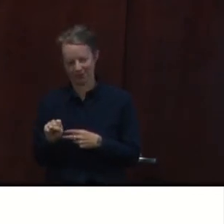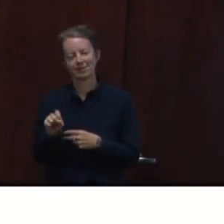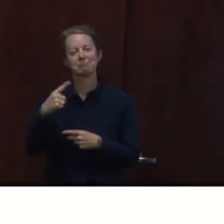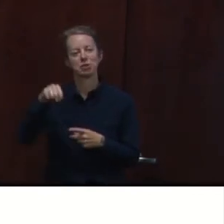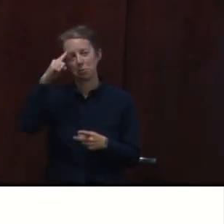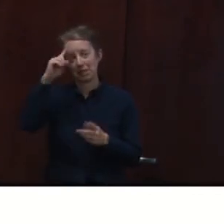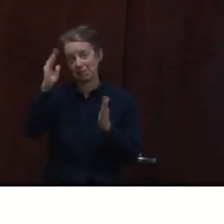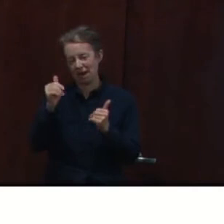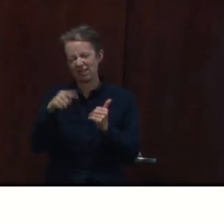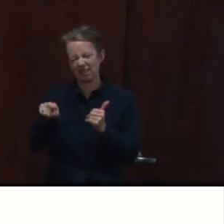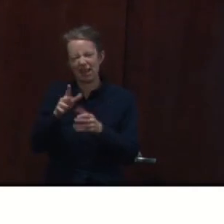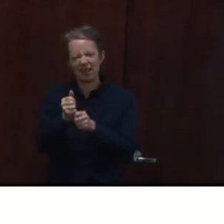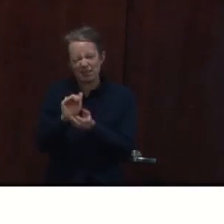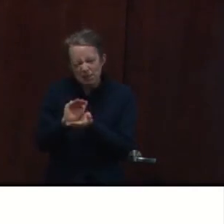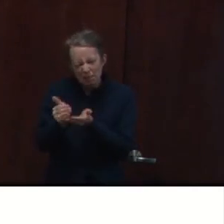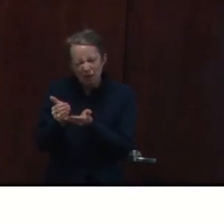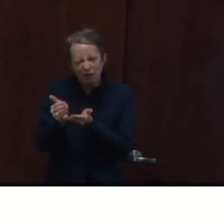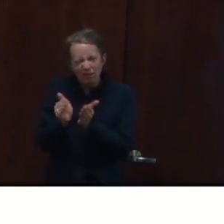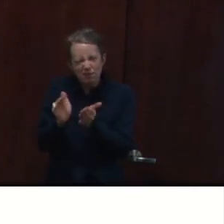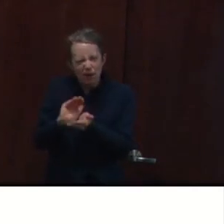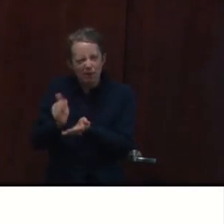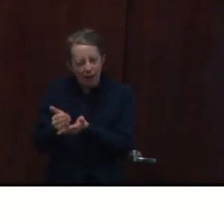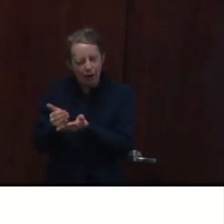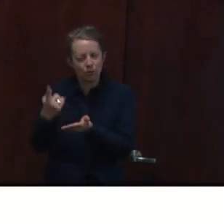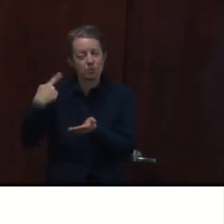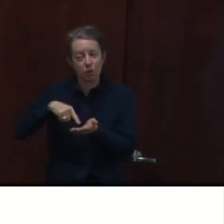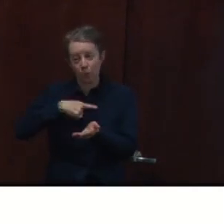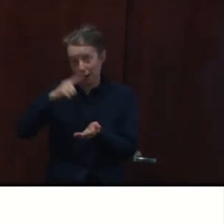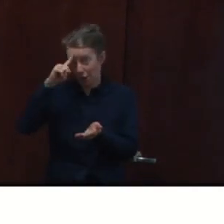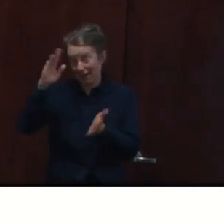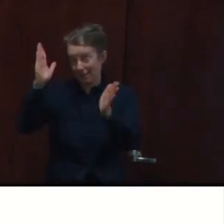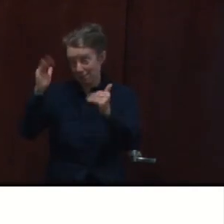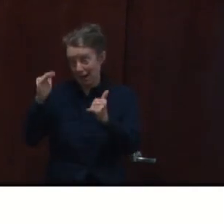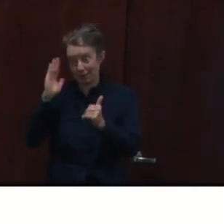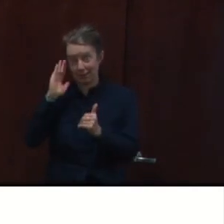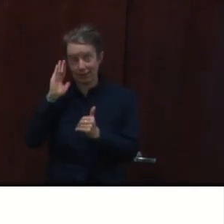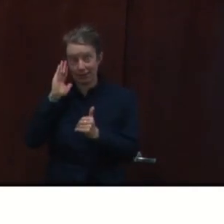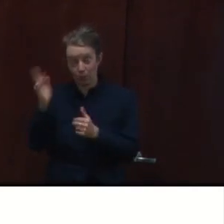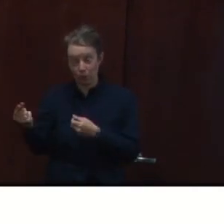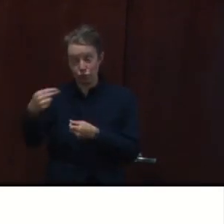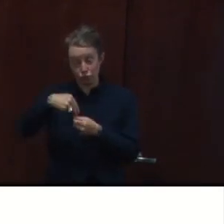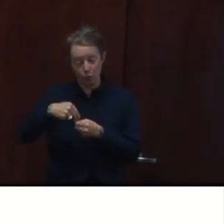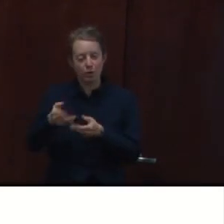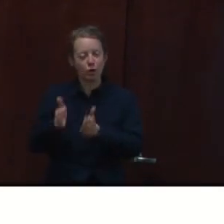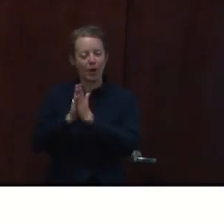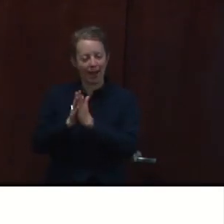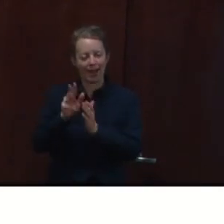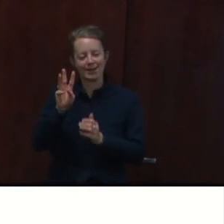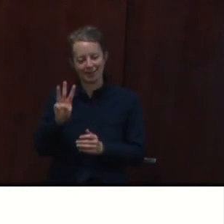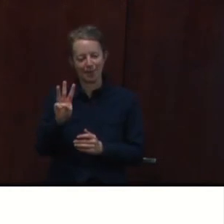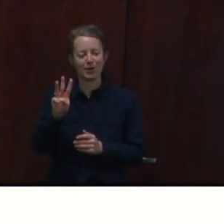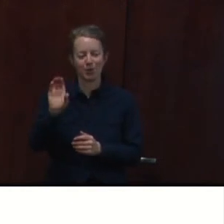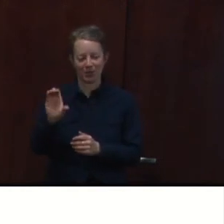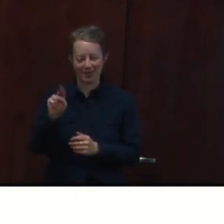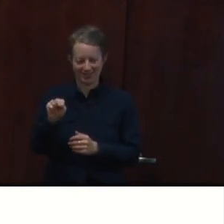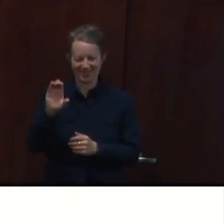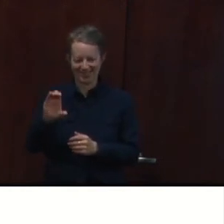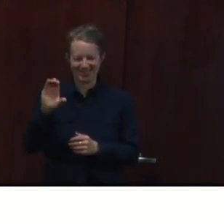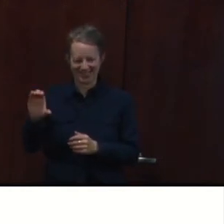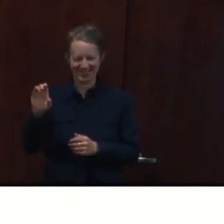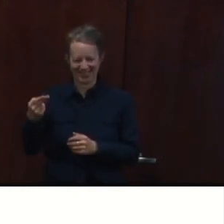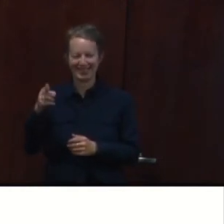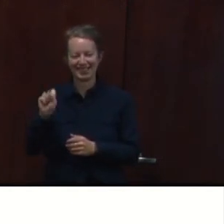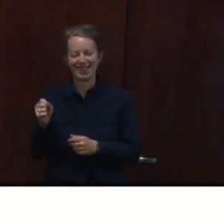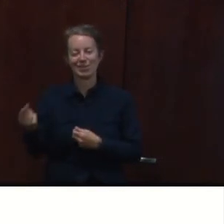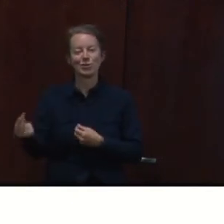their onboarding, we actually invited Winches to come shadow our vaccination site so that they could get an understanding of flow,